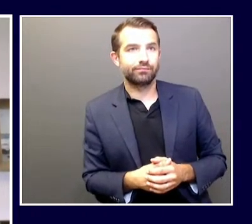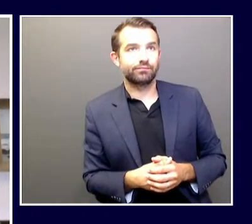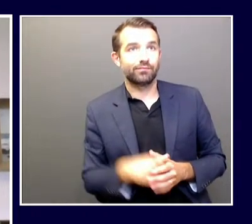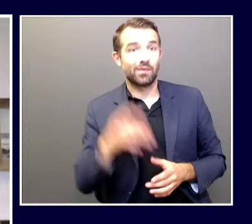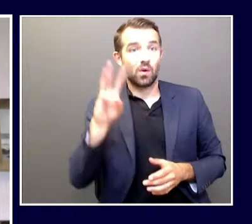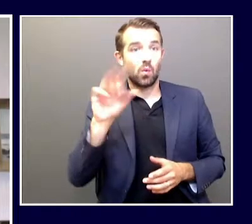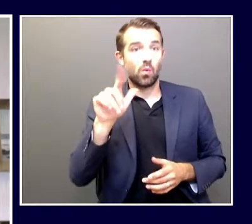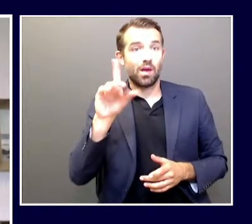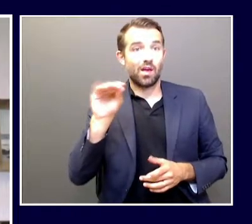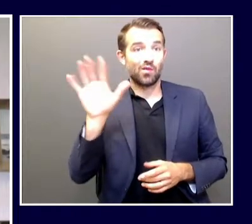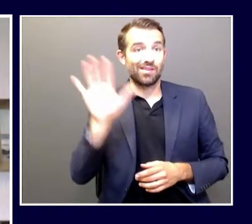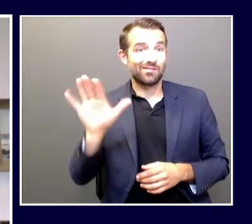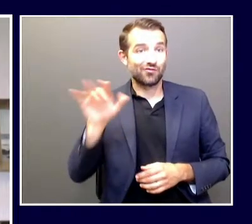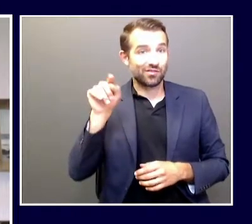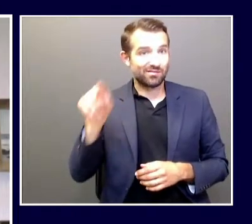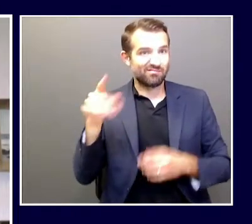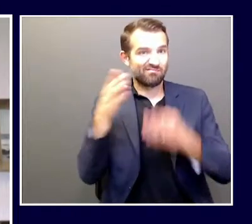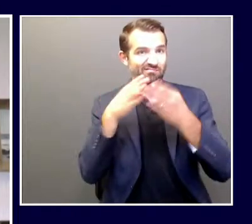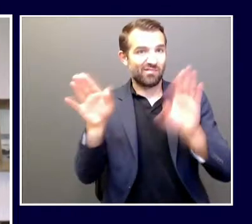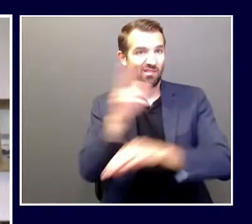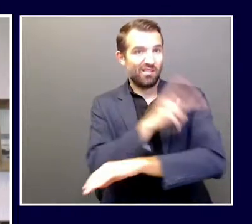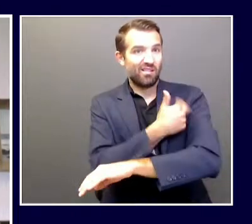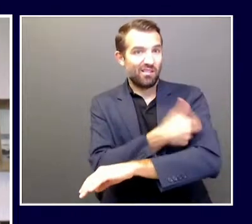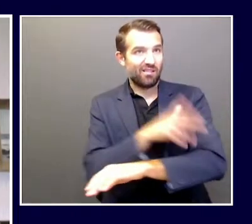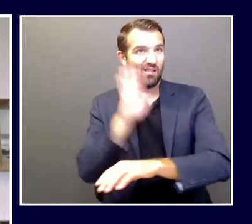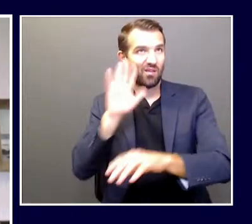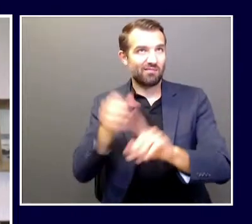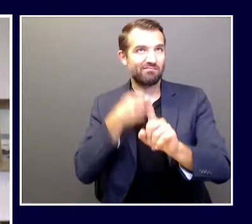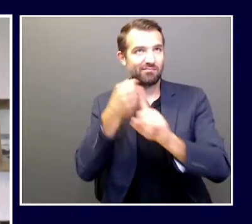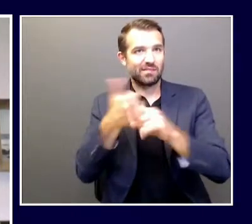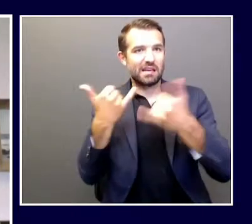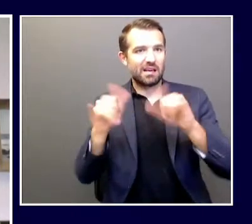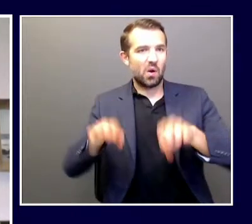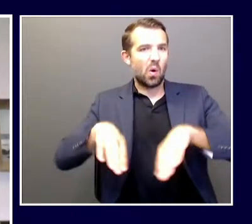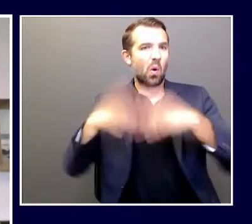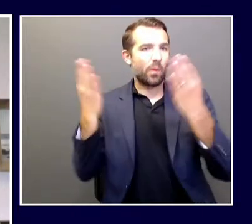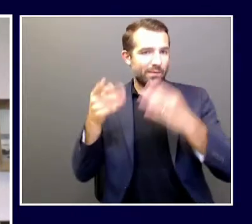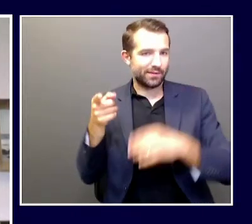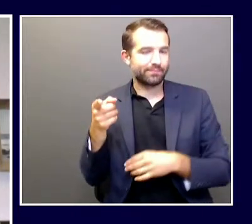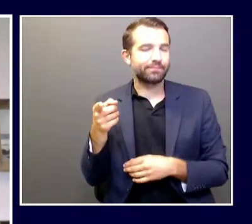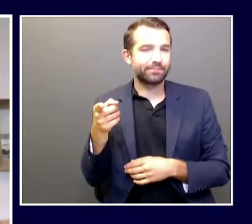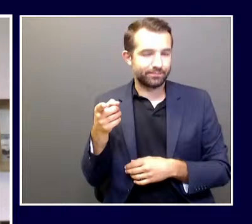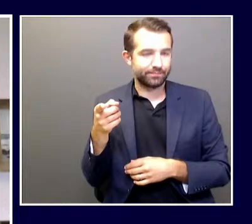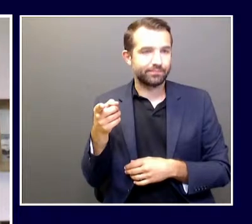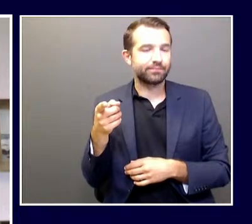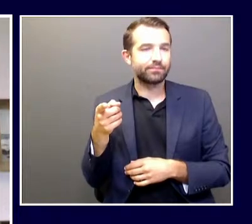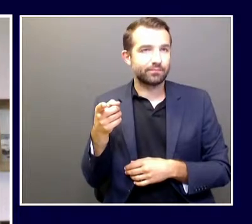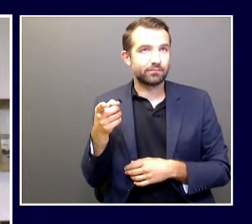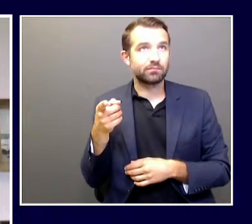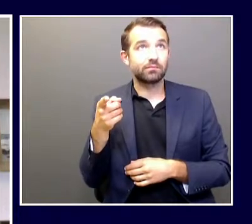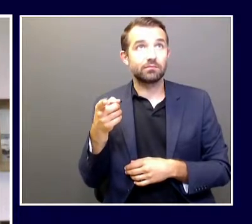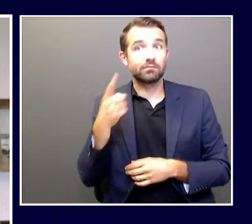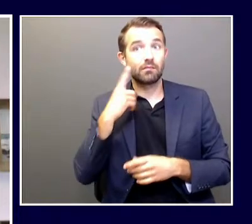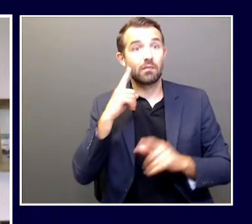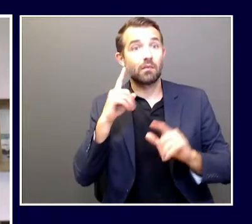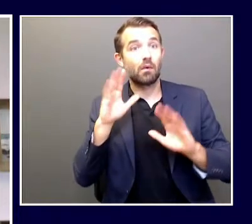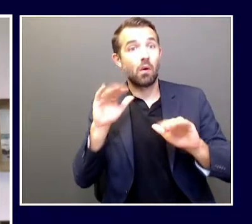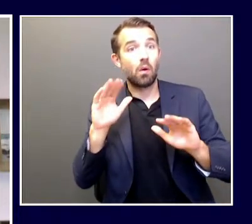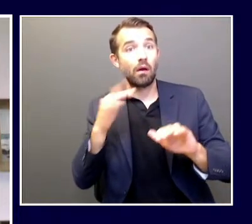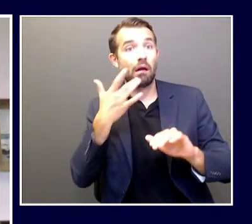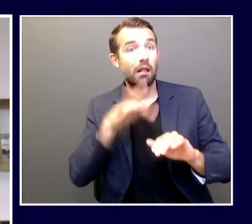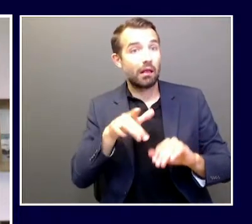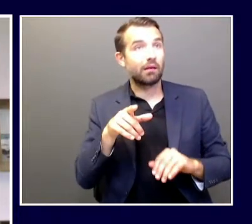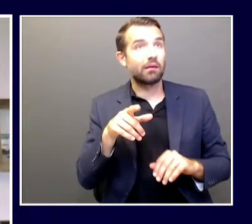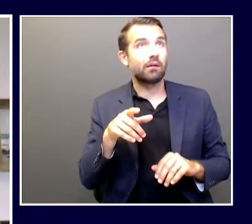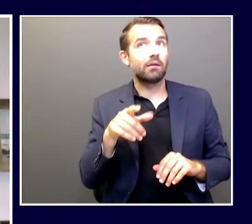of 17 cases, at least associated with that outbreak. There have been, thankfully, not that many new cases on a